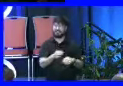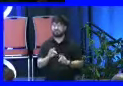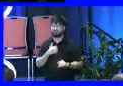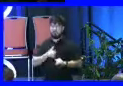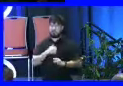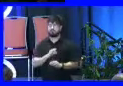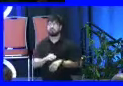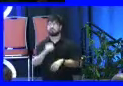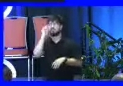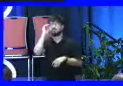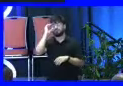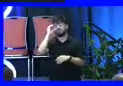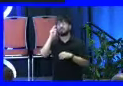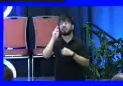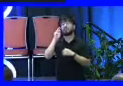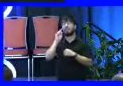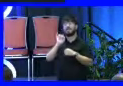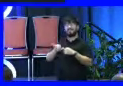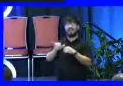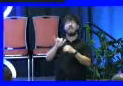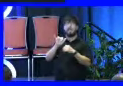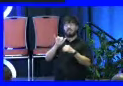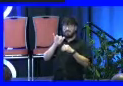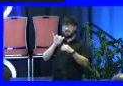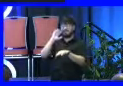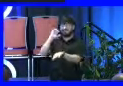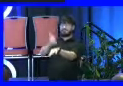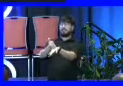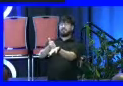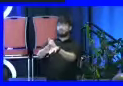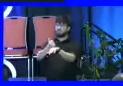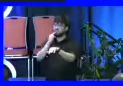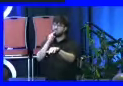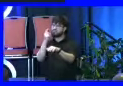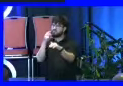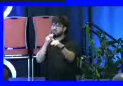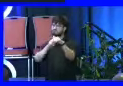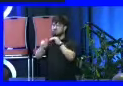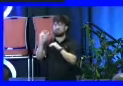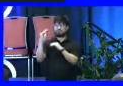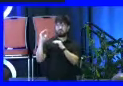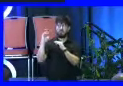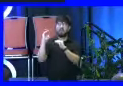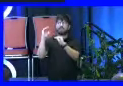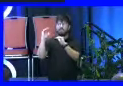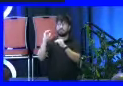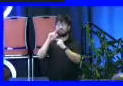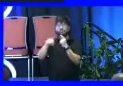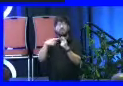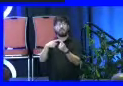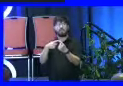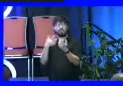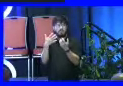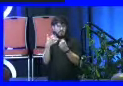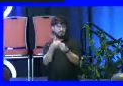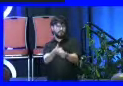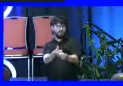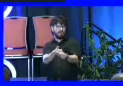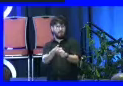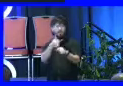So putting those requirements in and just really setting the expectation that we're wanting to use, these standards, but